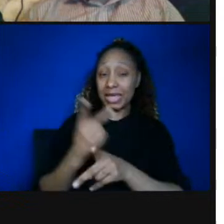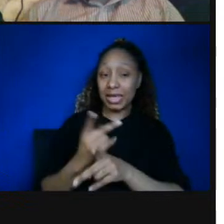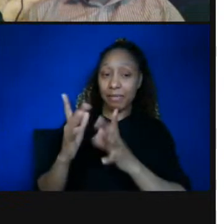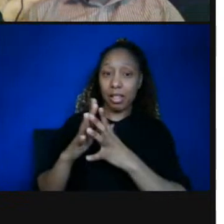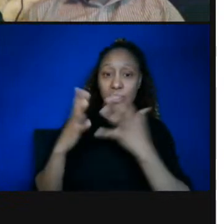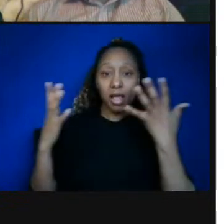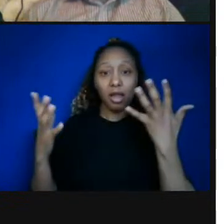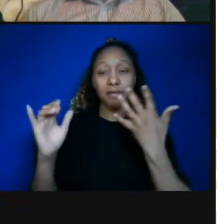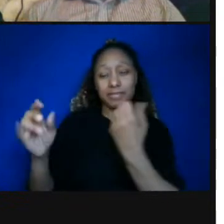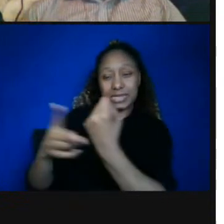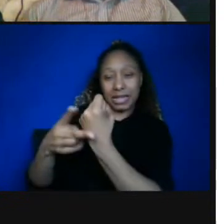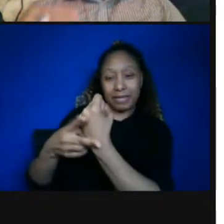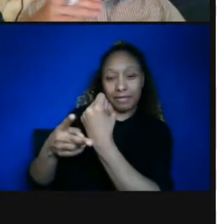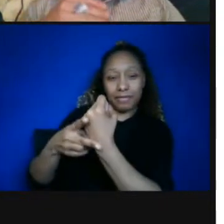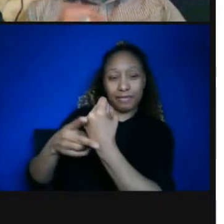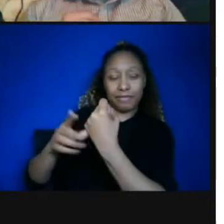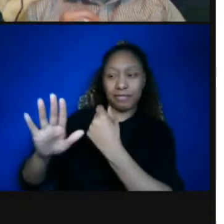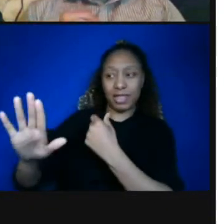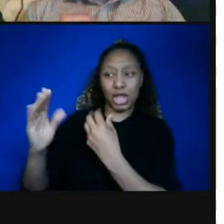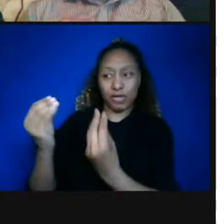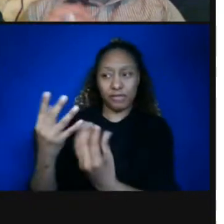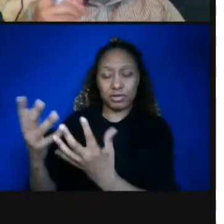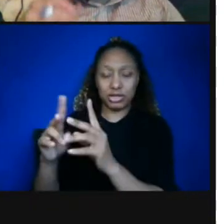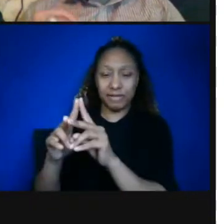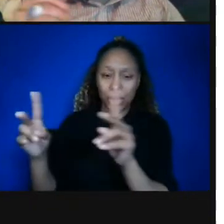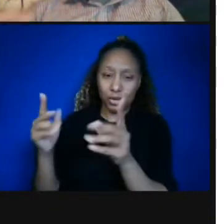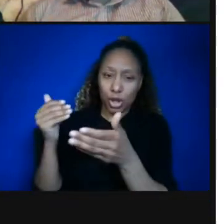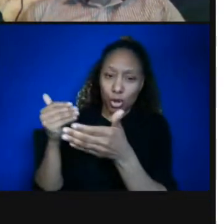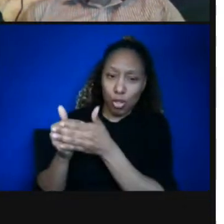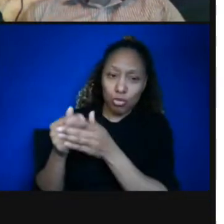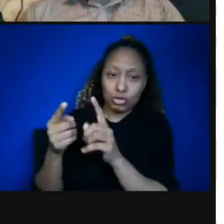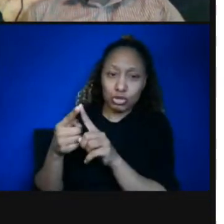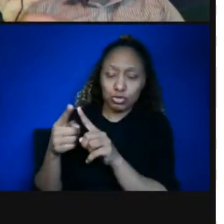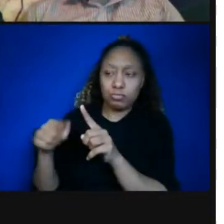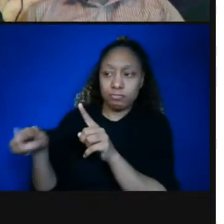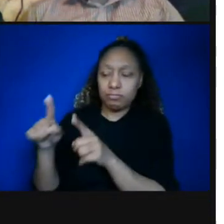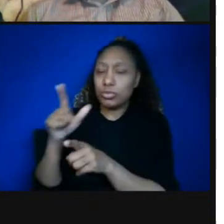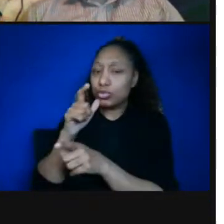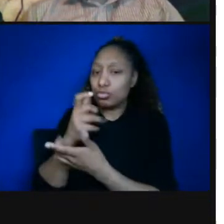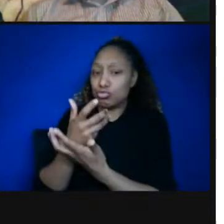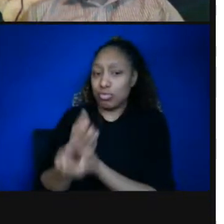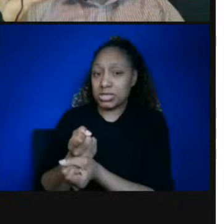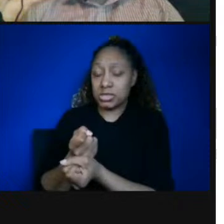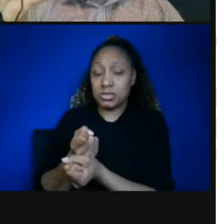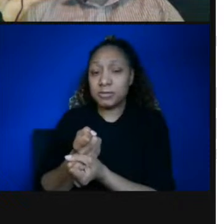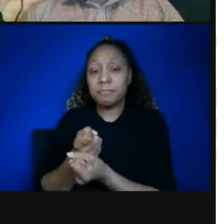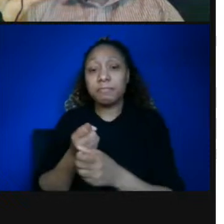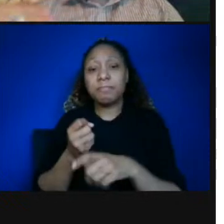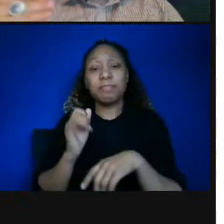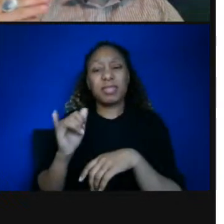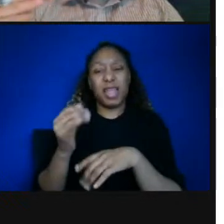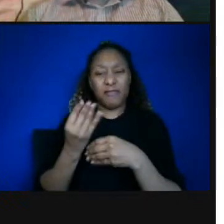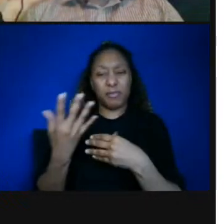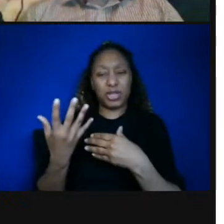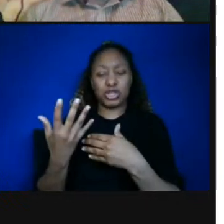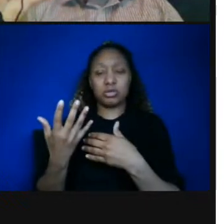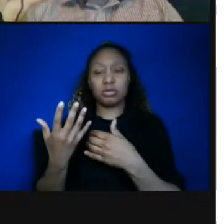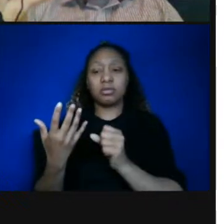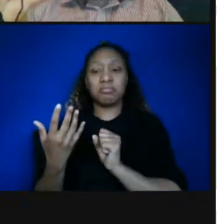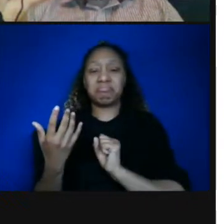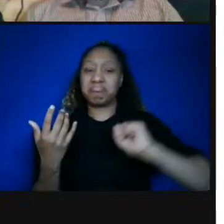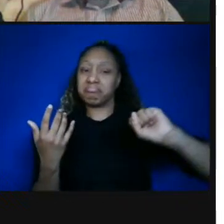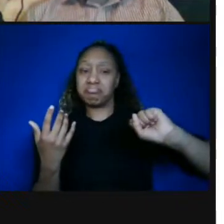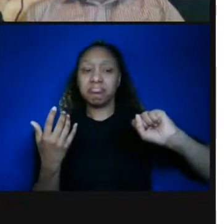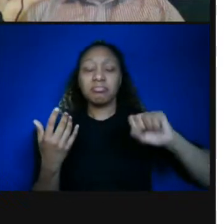information very, very close to people they trusted. And they kept it very closed off to the public, not saying that all of them hid